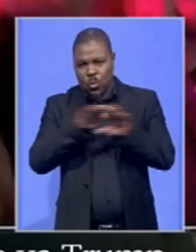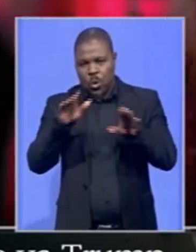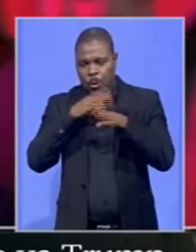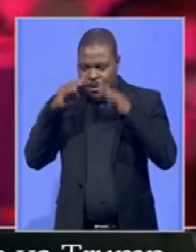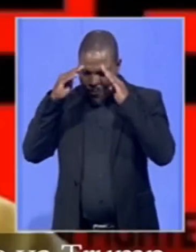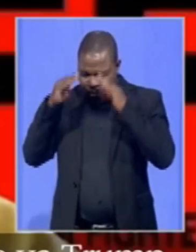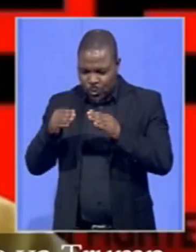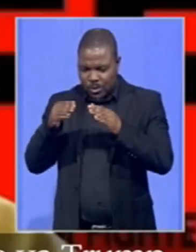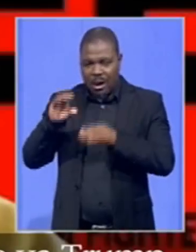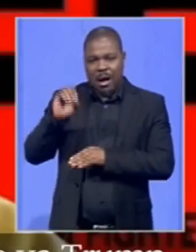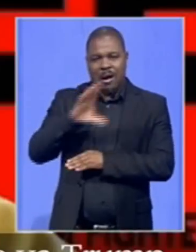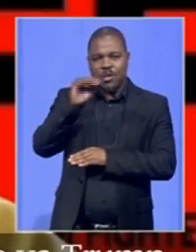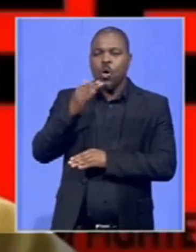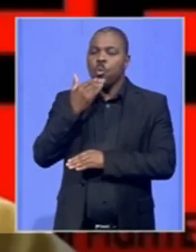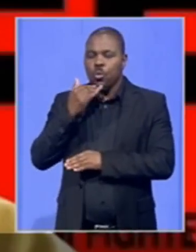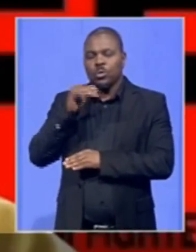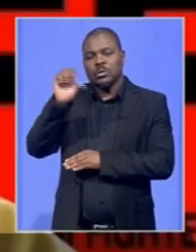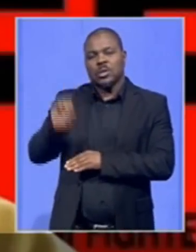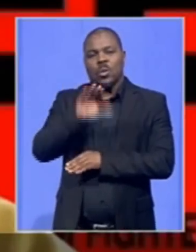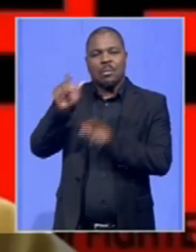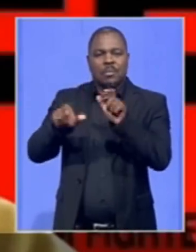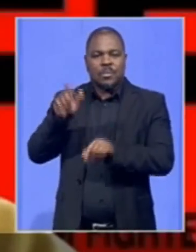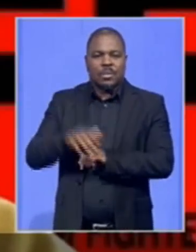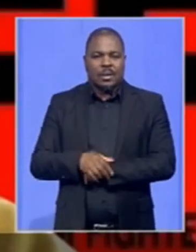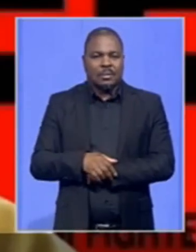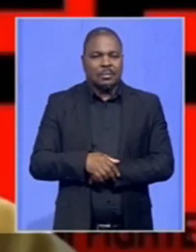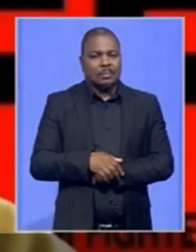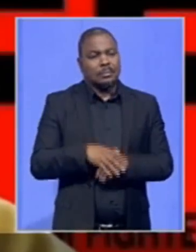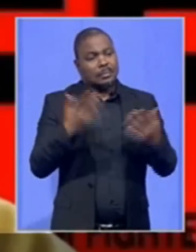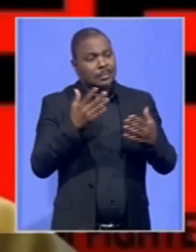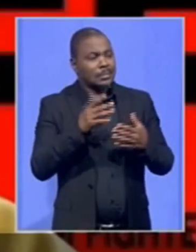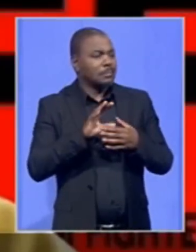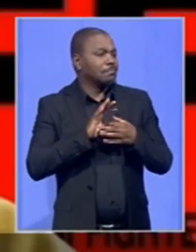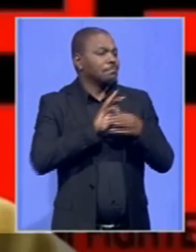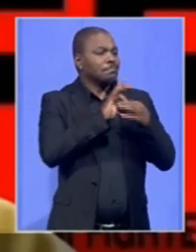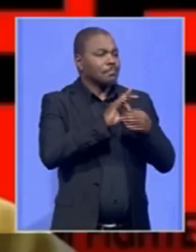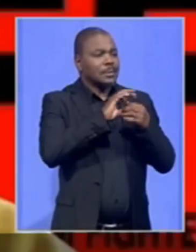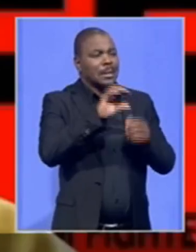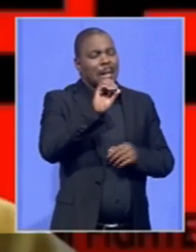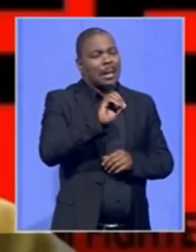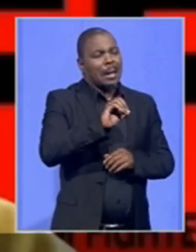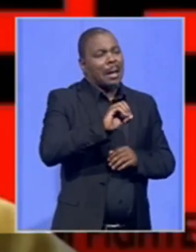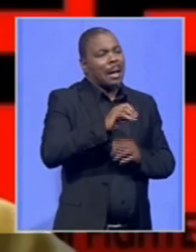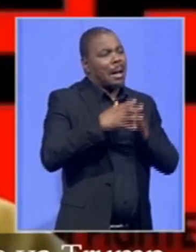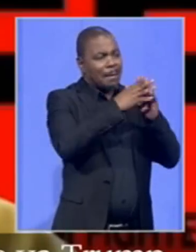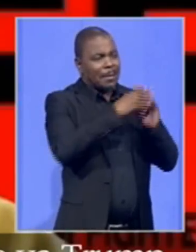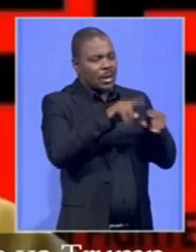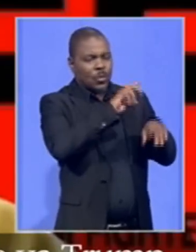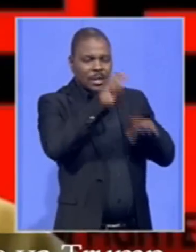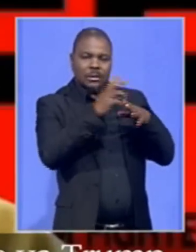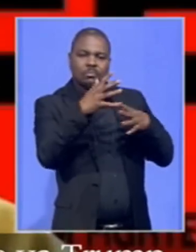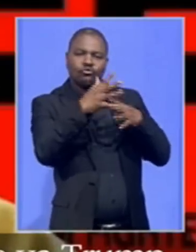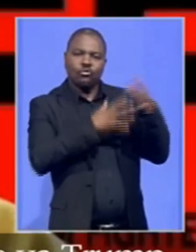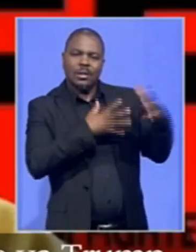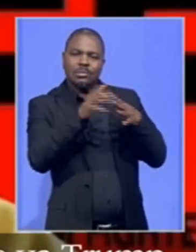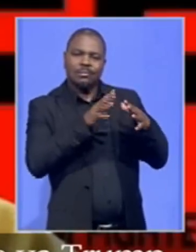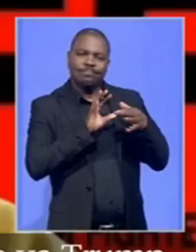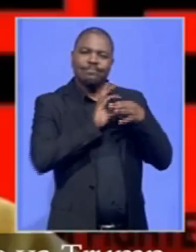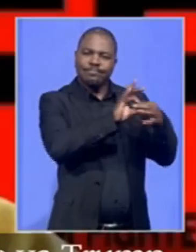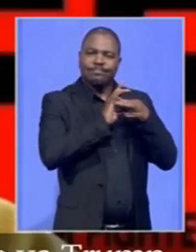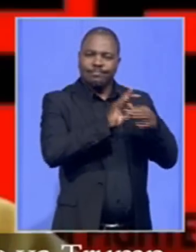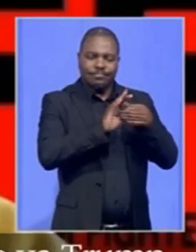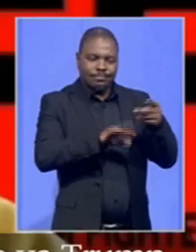South Africans. If ever we're going to have a relationship with the US, it should be a relationship that is transparent. It should be a relationship that